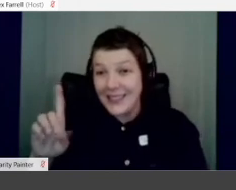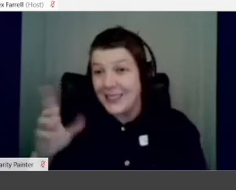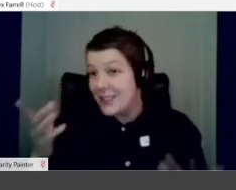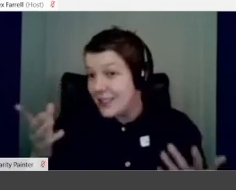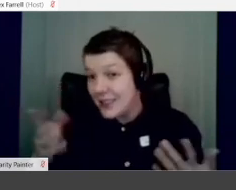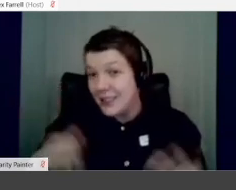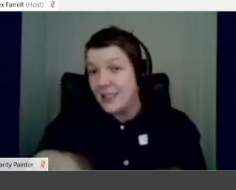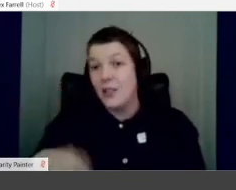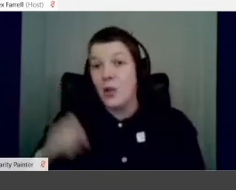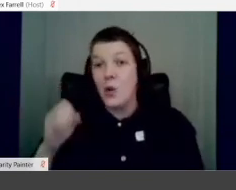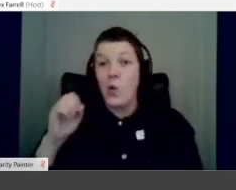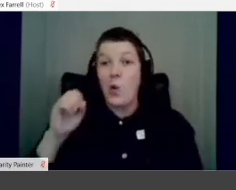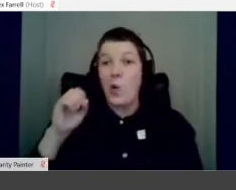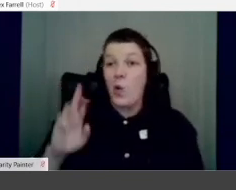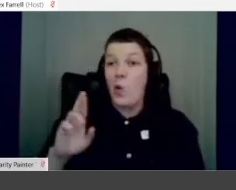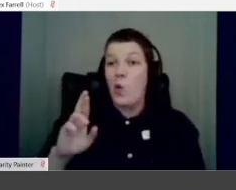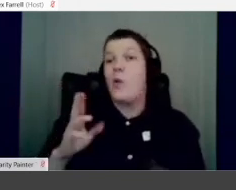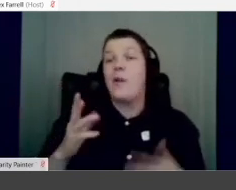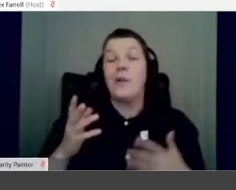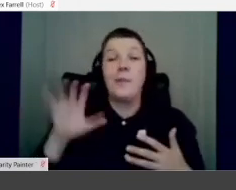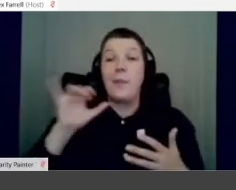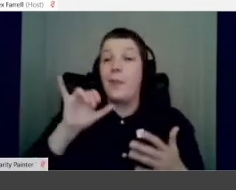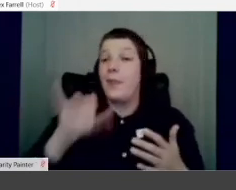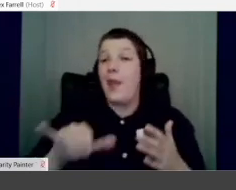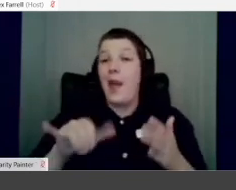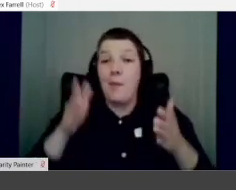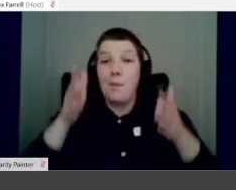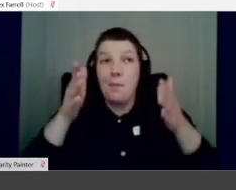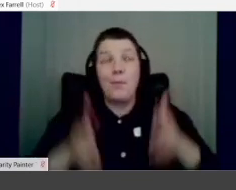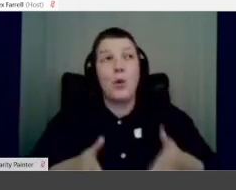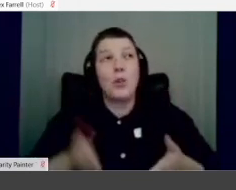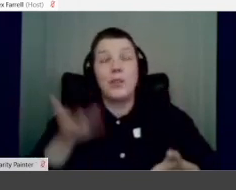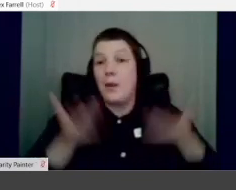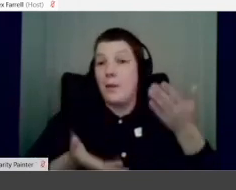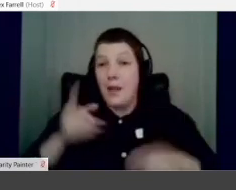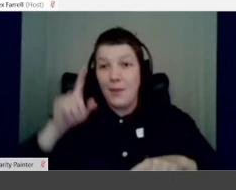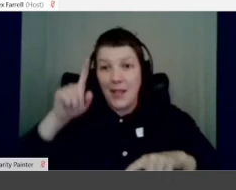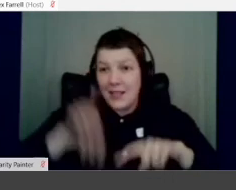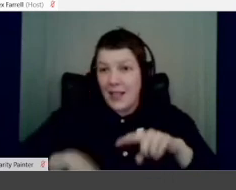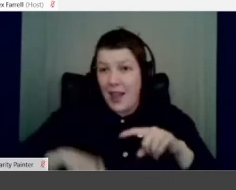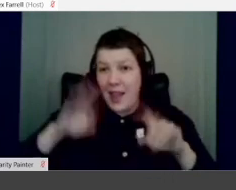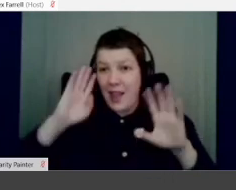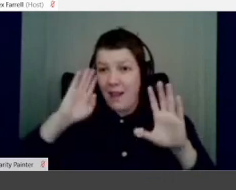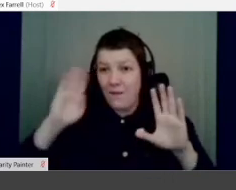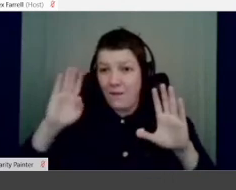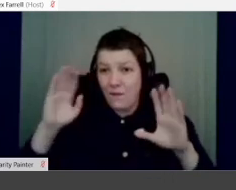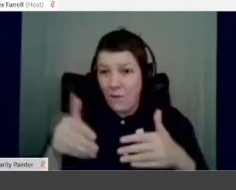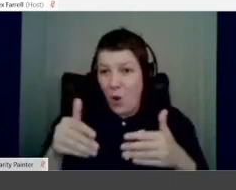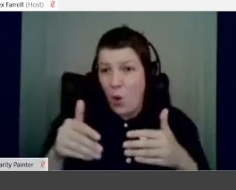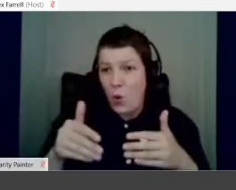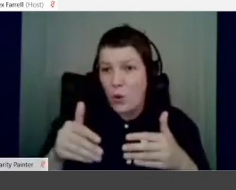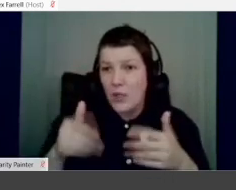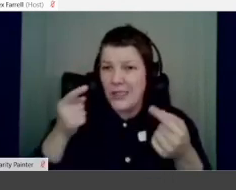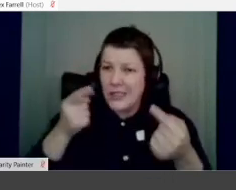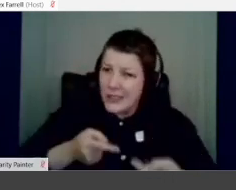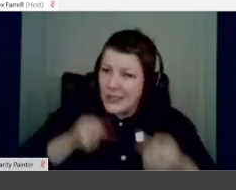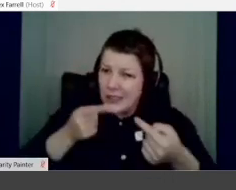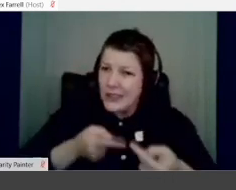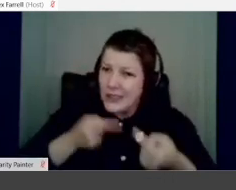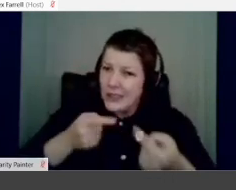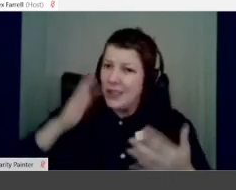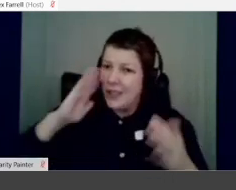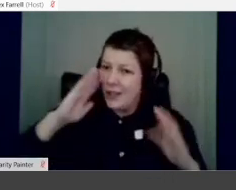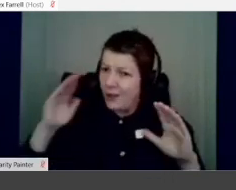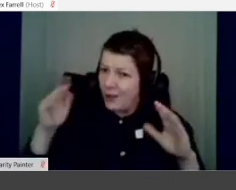they are not able to focus, or you don't know